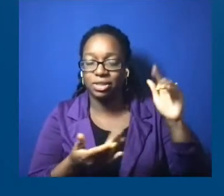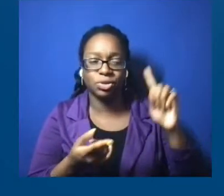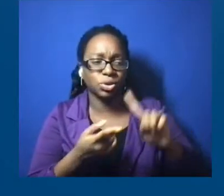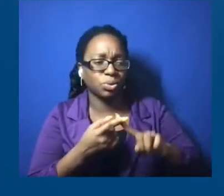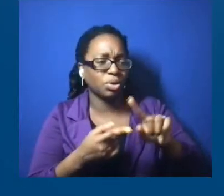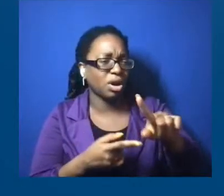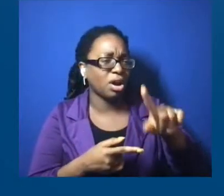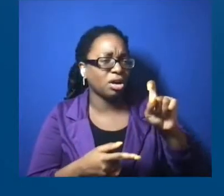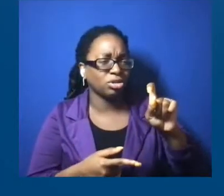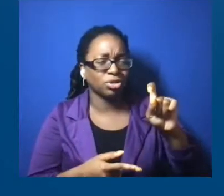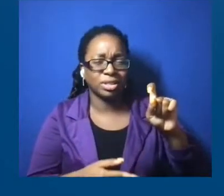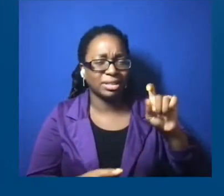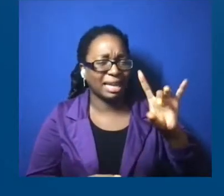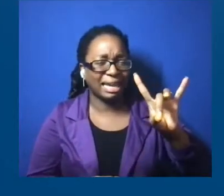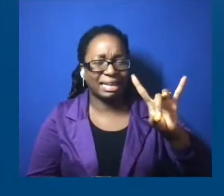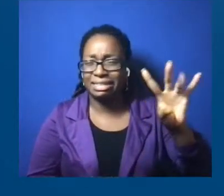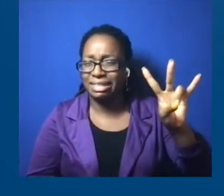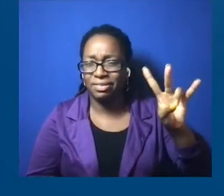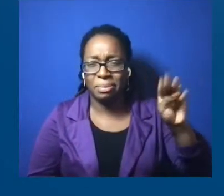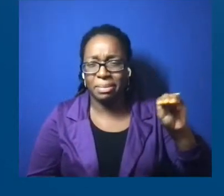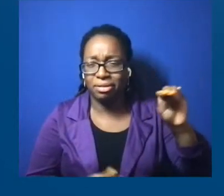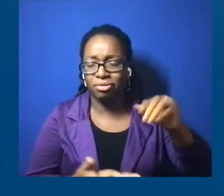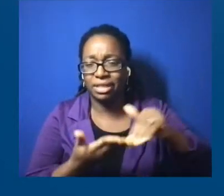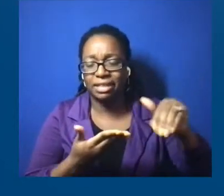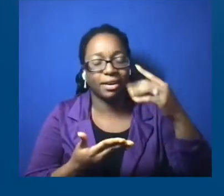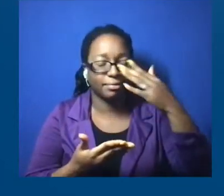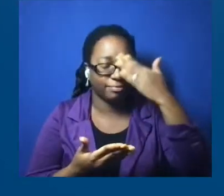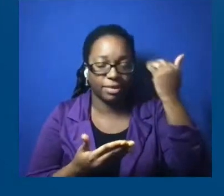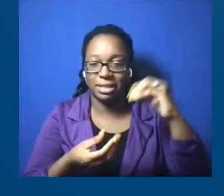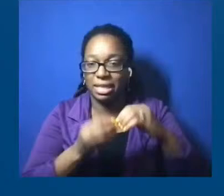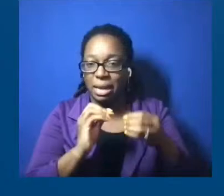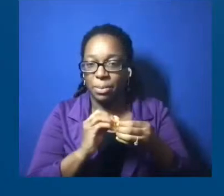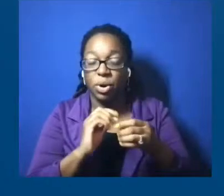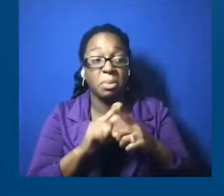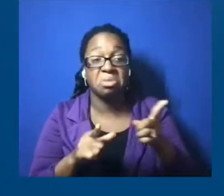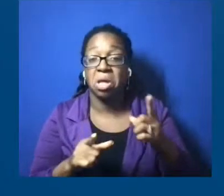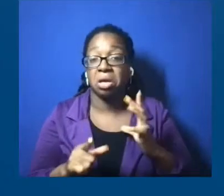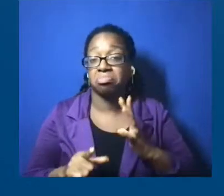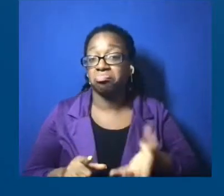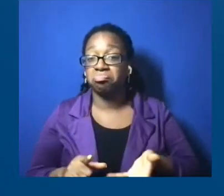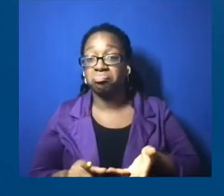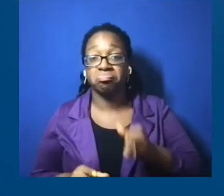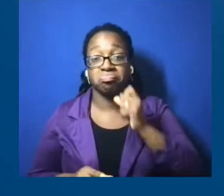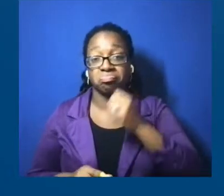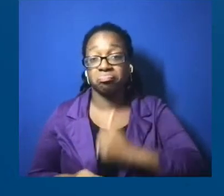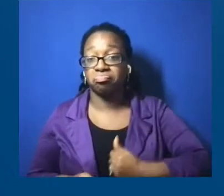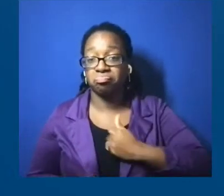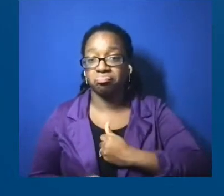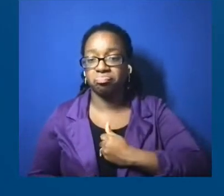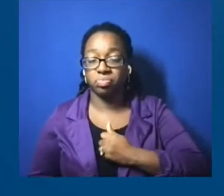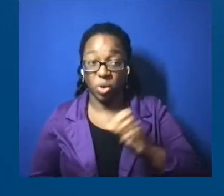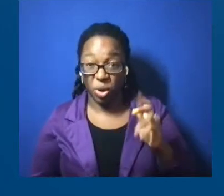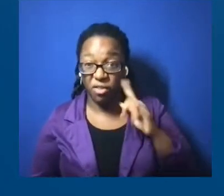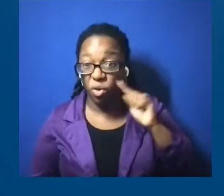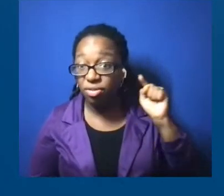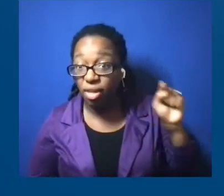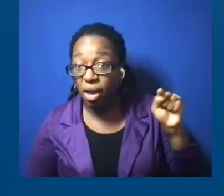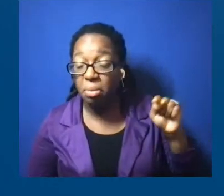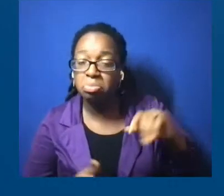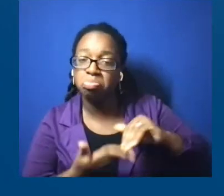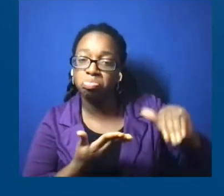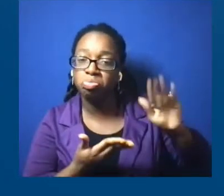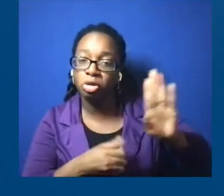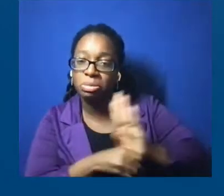exact number. And they made no apologies for that. They thought it's okay for them to get that relief for their